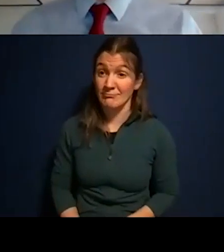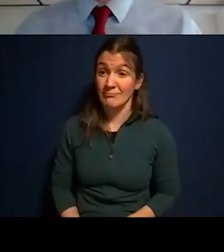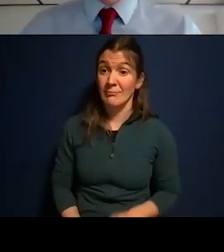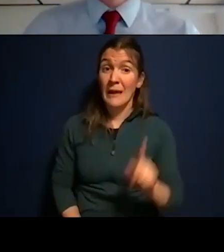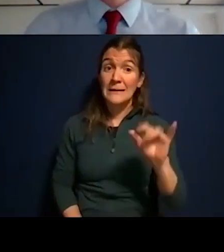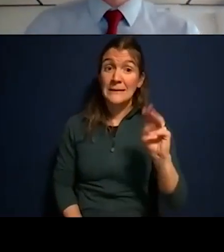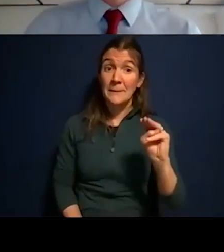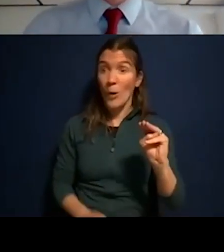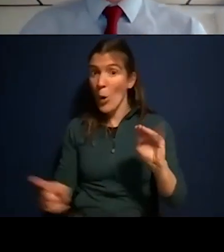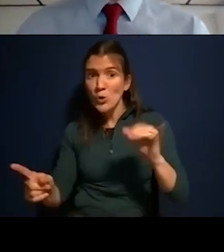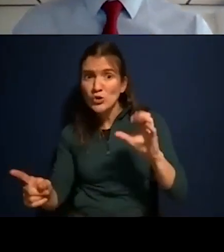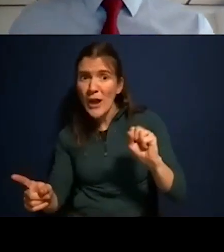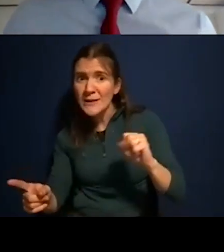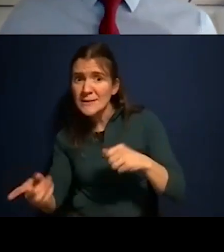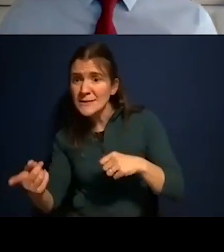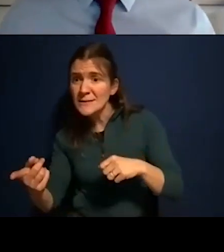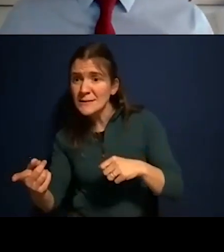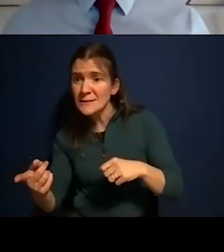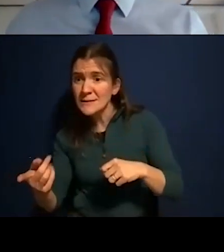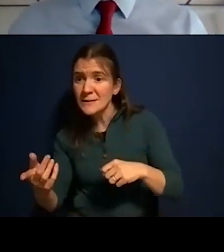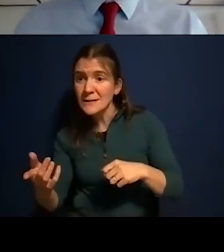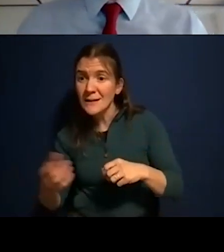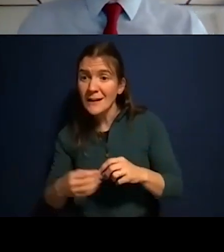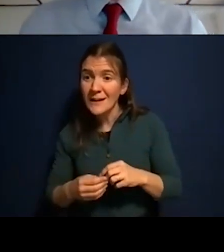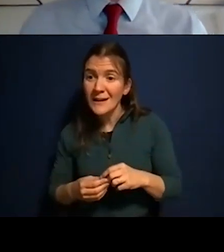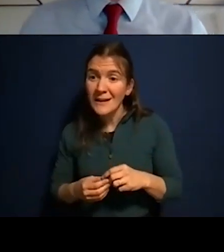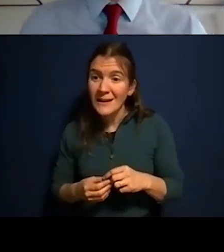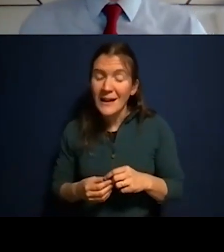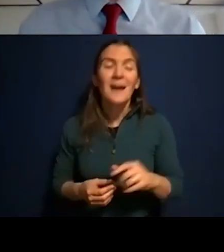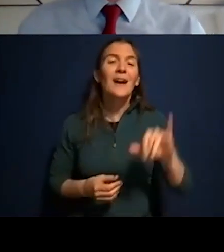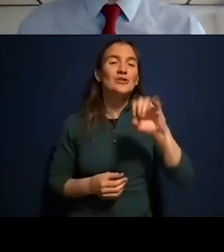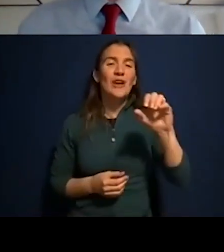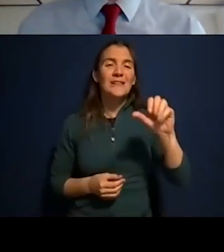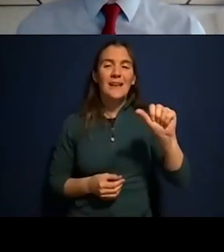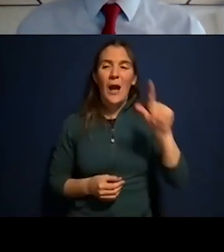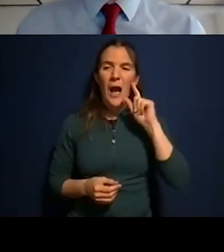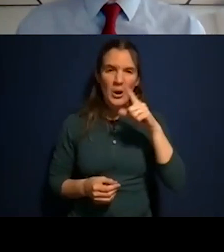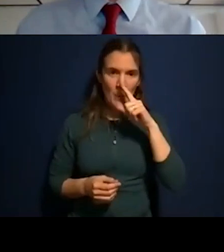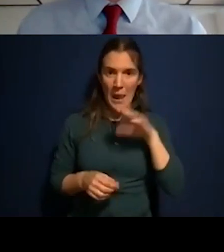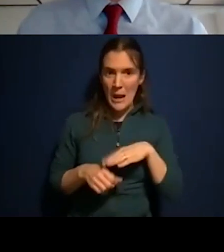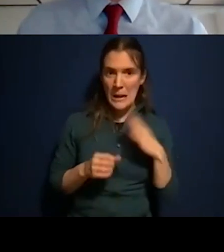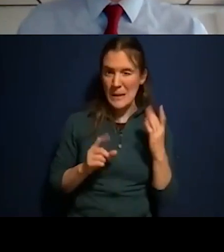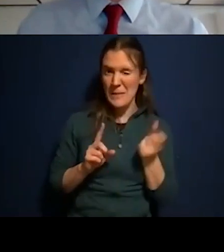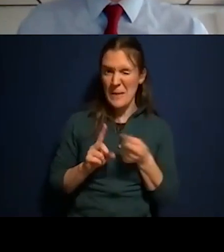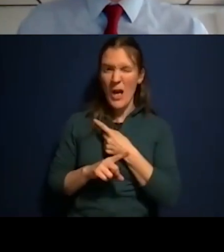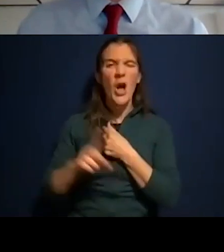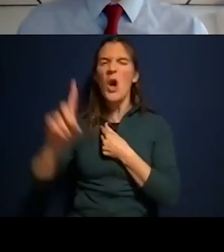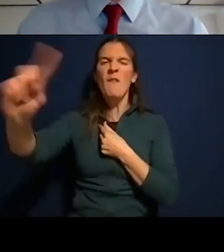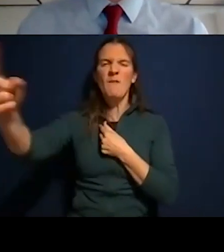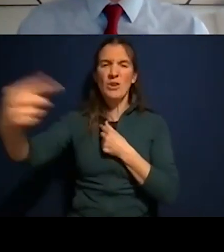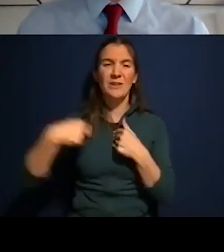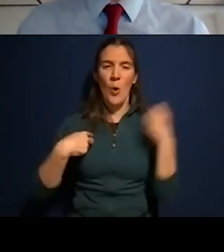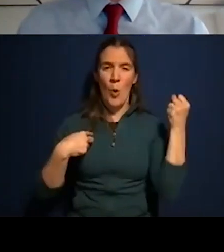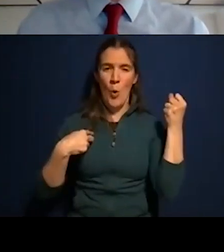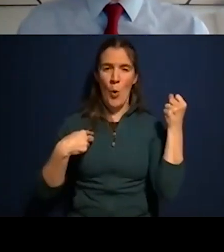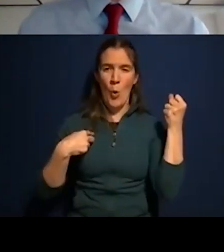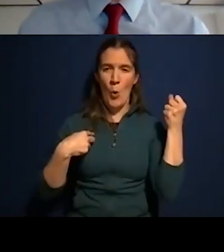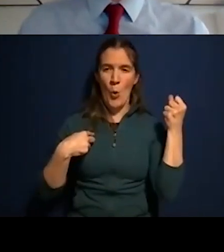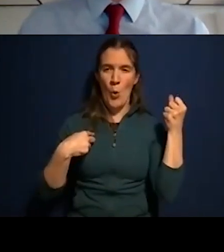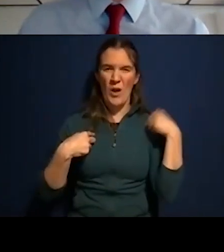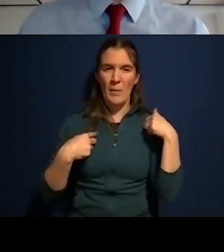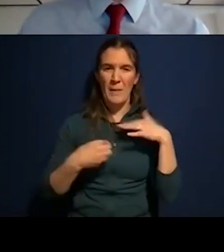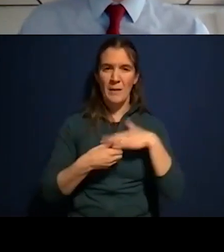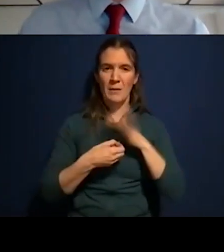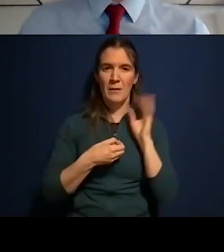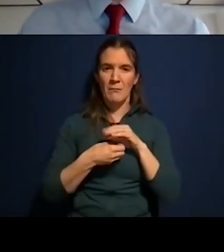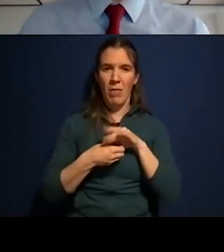Tim? Oh, sorry, Jess, do you want to go first? I wanted to open a can of worms. Why don't you go first? Okay. Well, this might be a